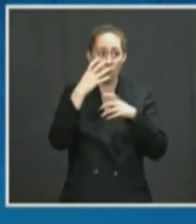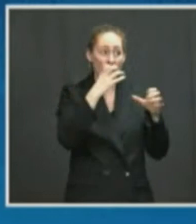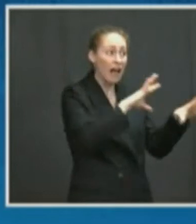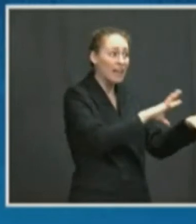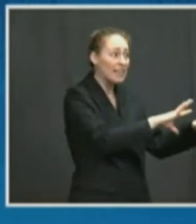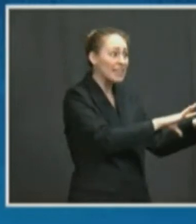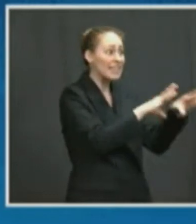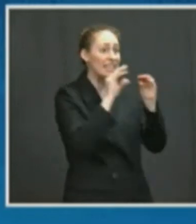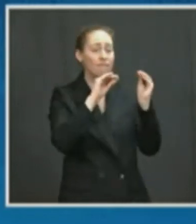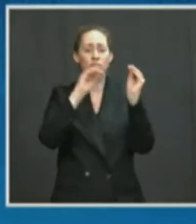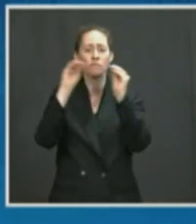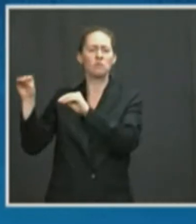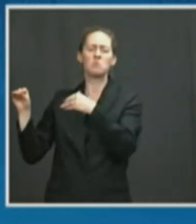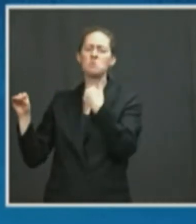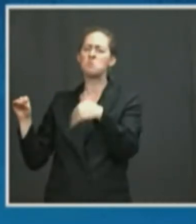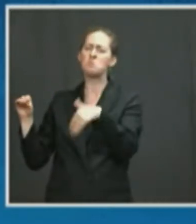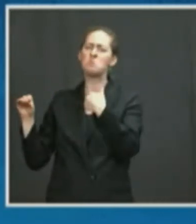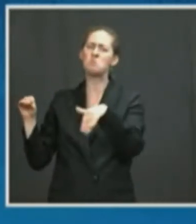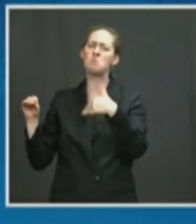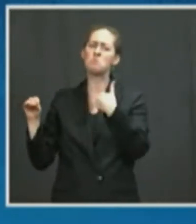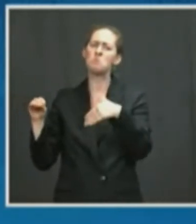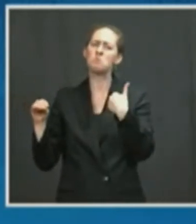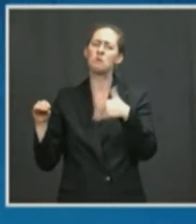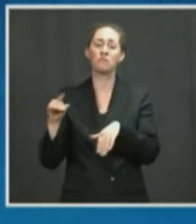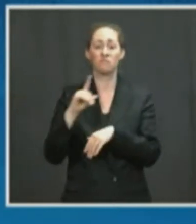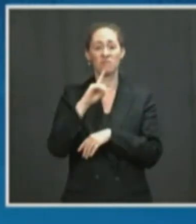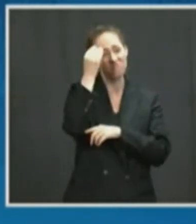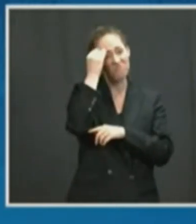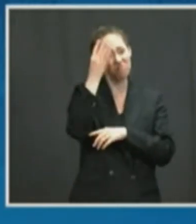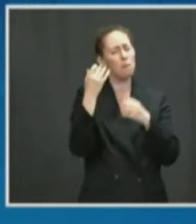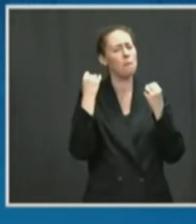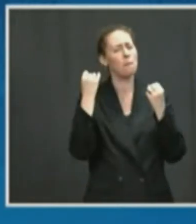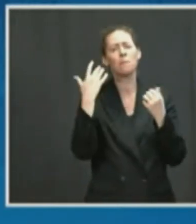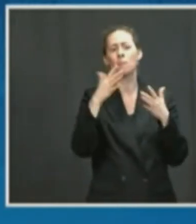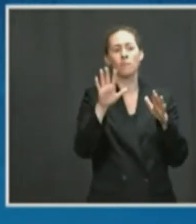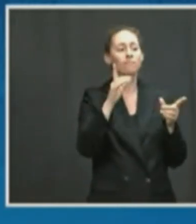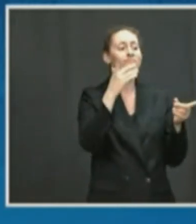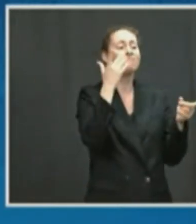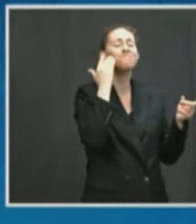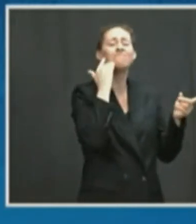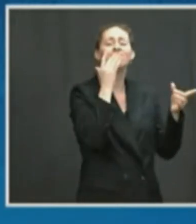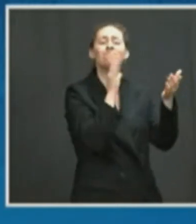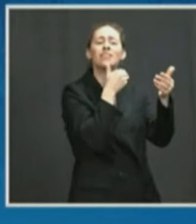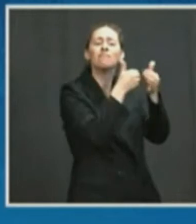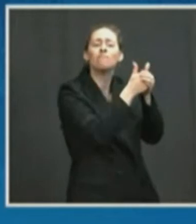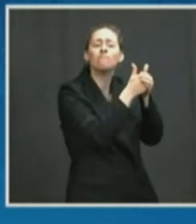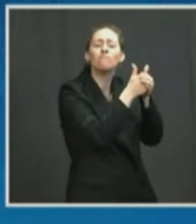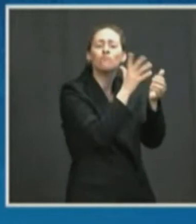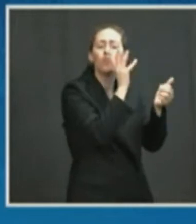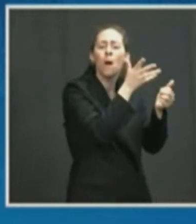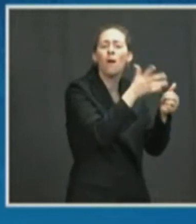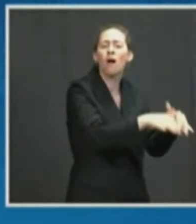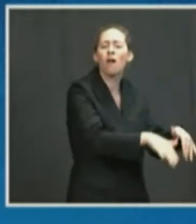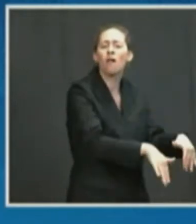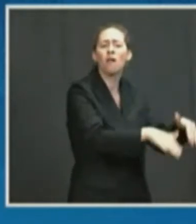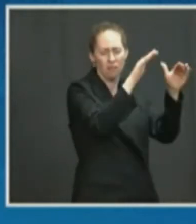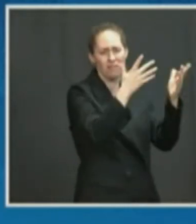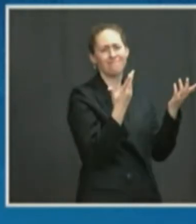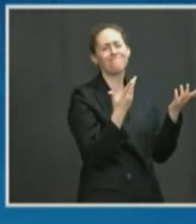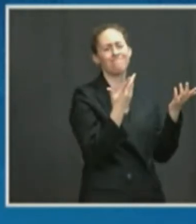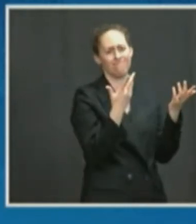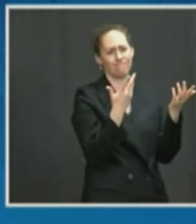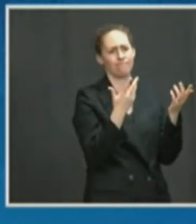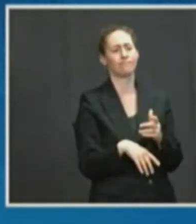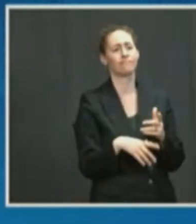centuries. Most people don't want to leave where their grandmother lives. And when they do, it is usually for one of two